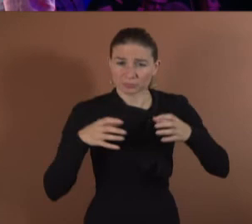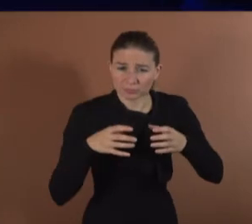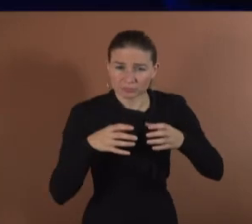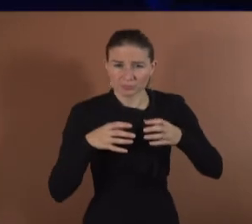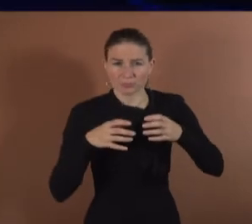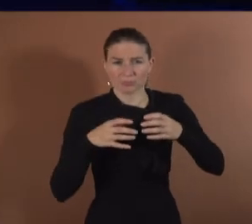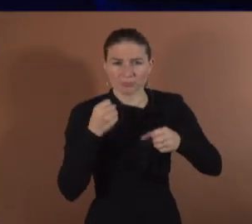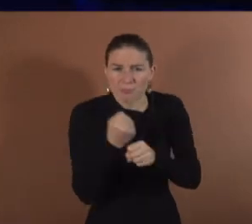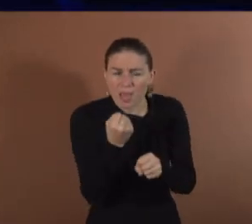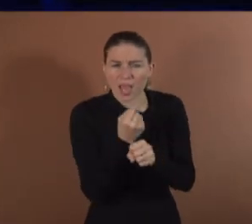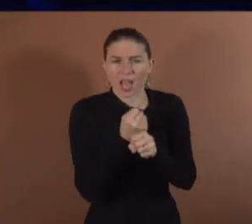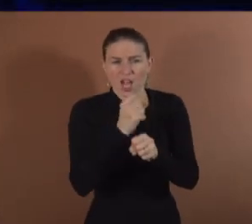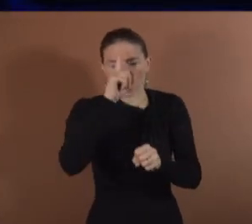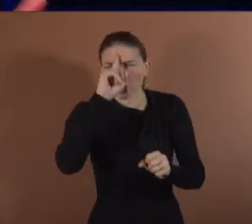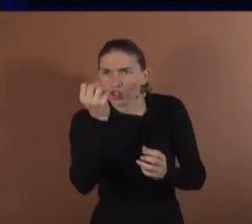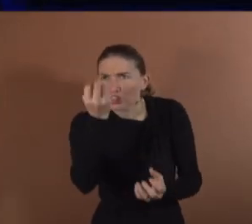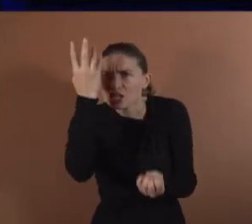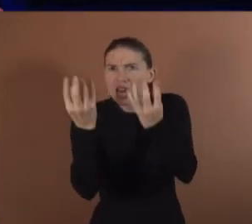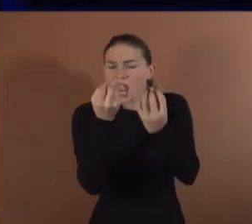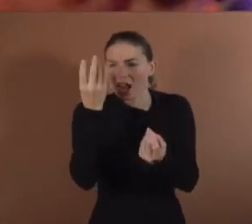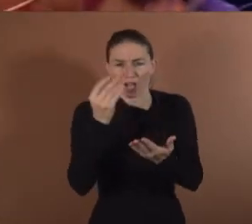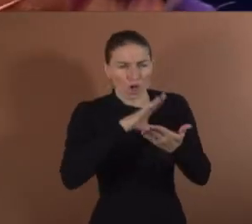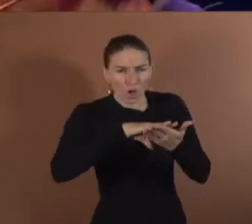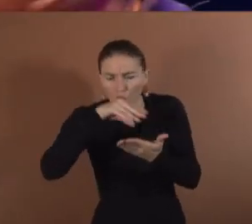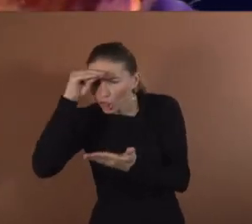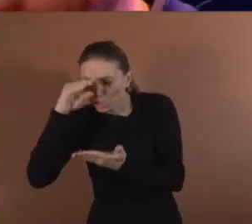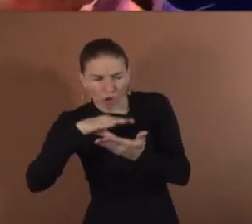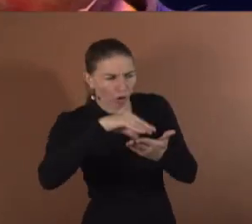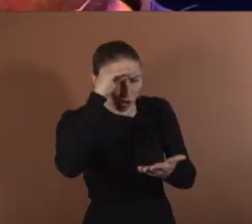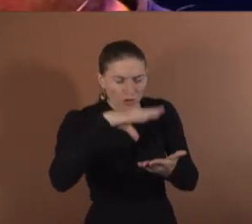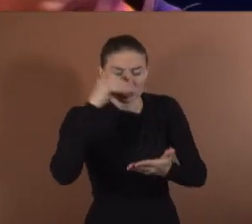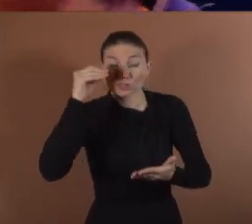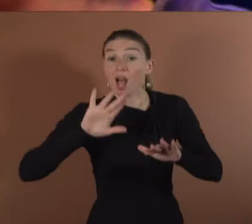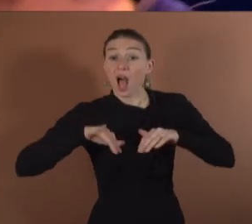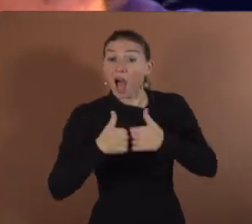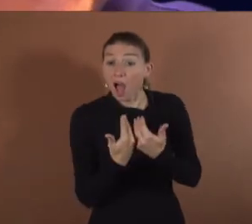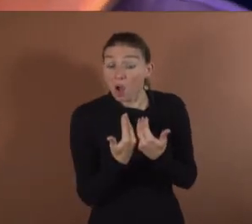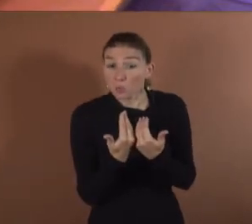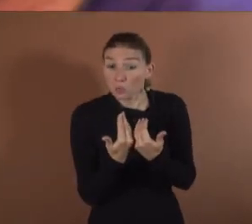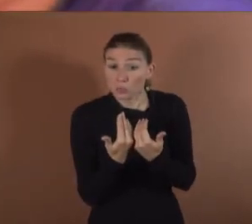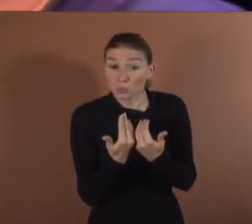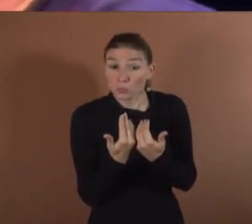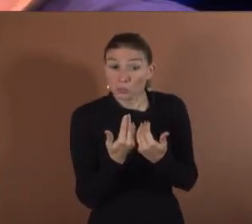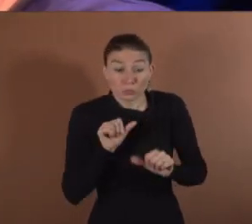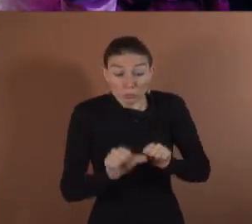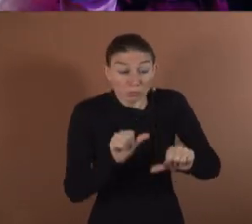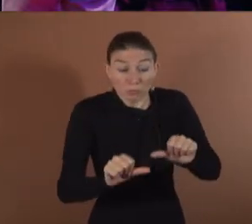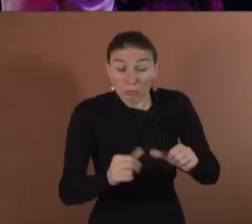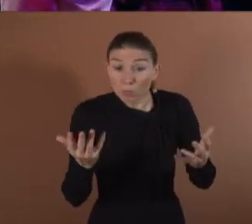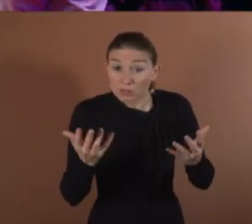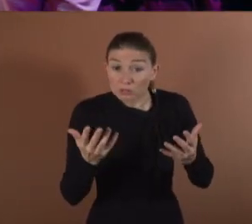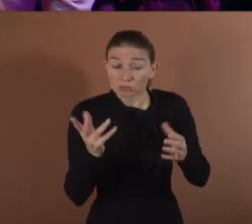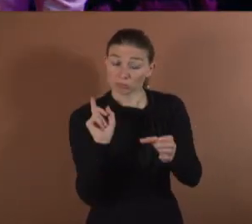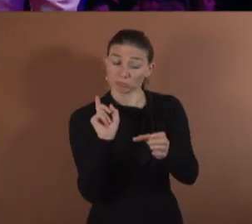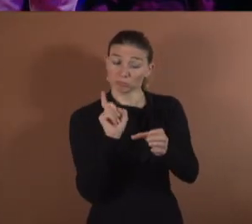and create and learn. It's open right now. All you have to do is join. It costs nothing. I promise I will never, ever